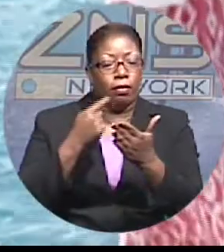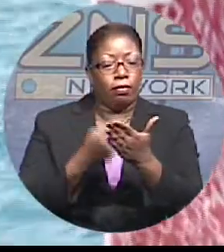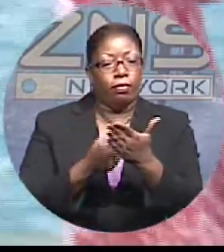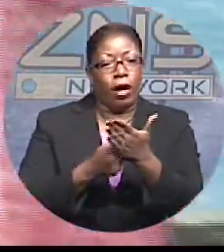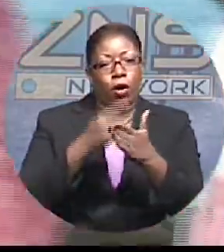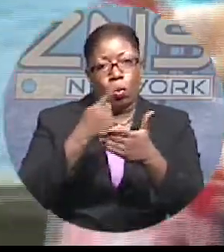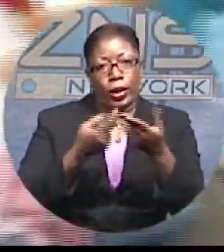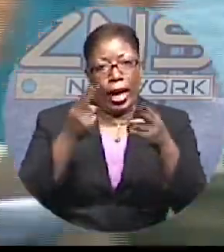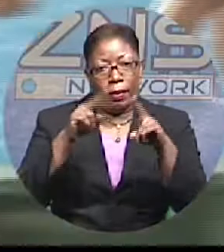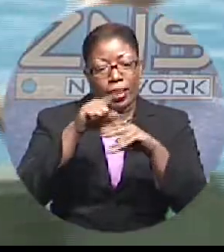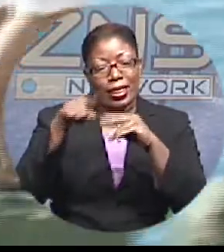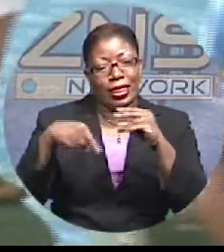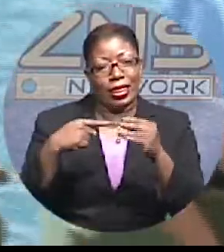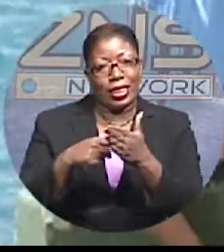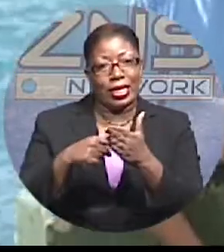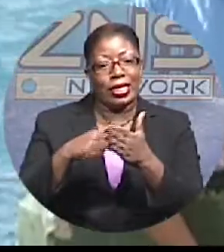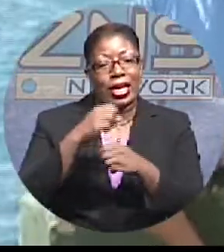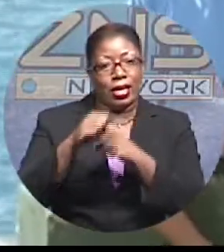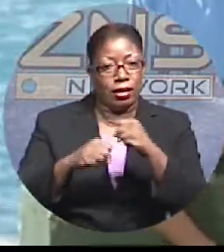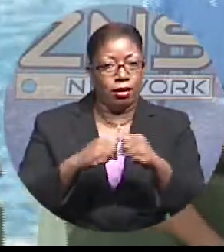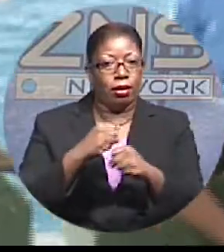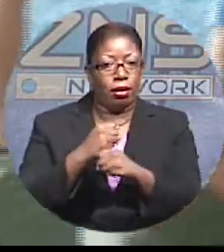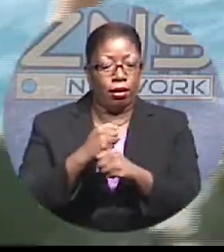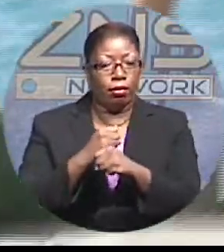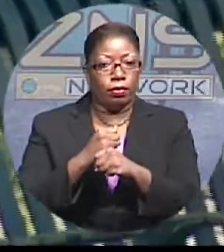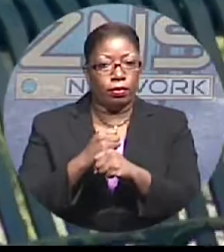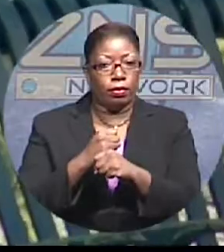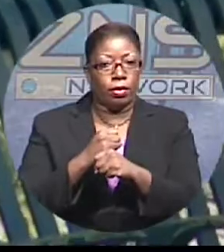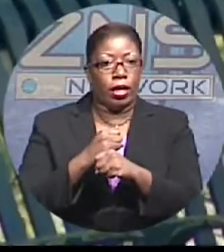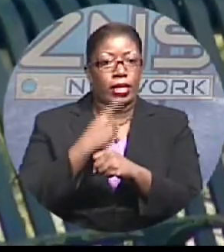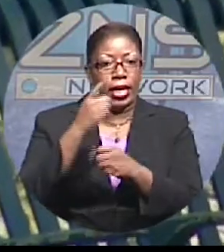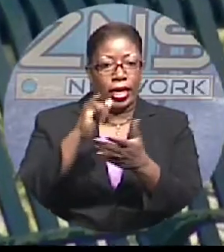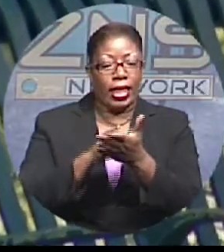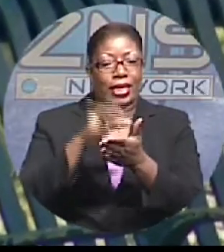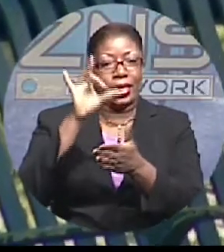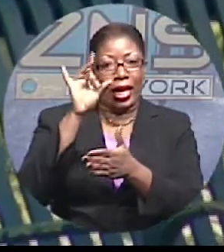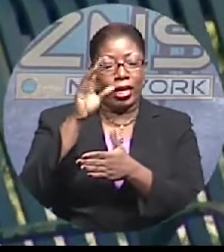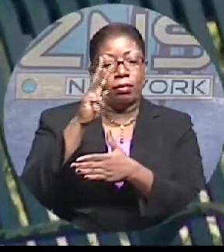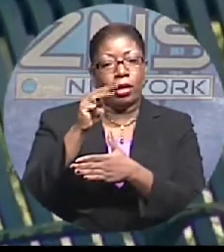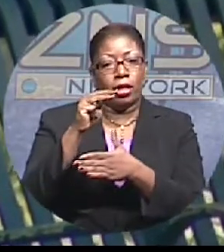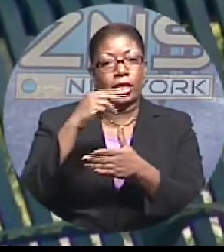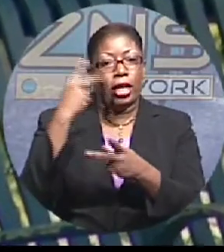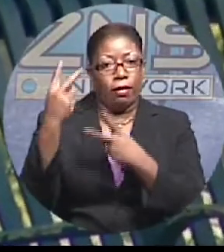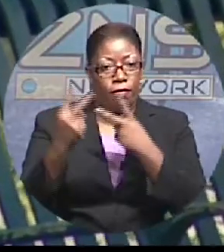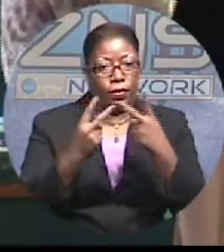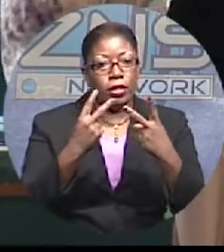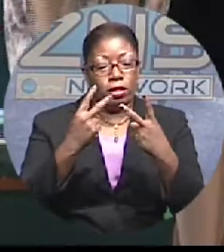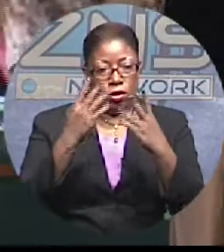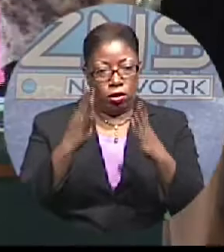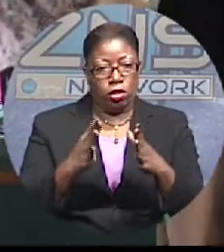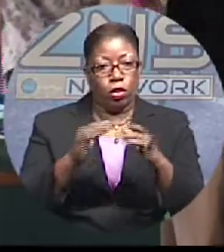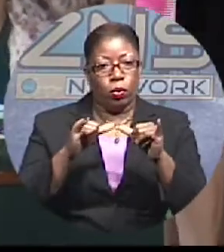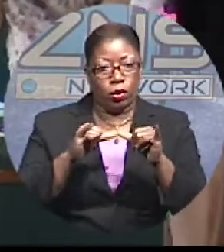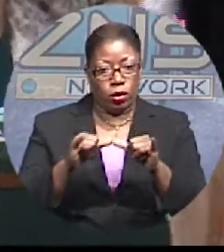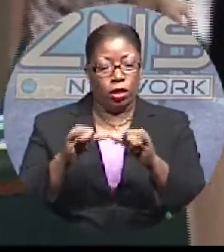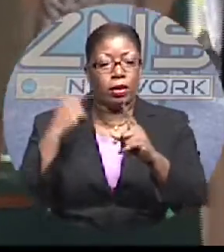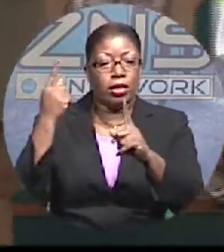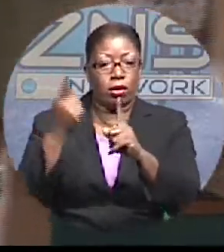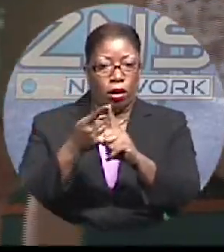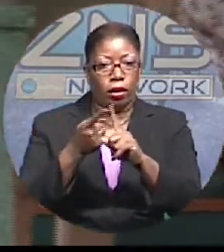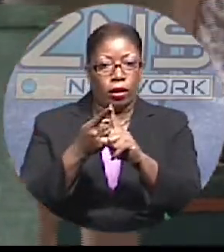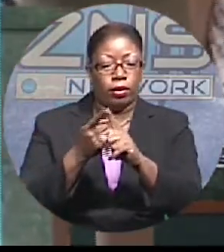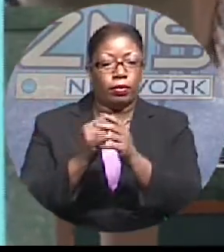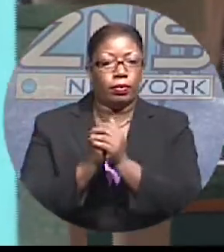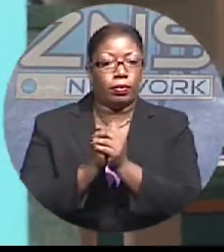no major fallout in numbers so far, and he's convinced that the 8 million visitor target will still be reached.